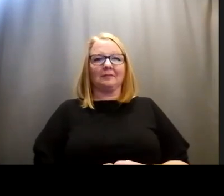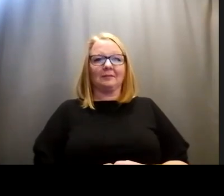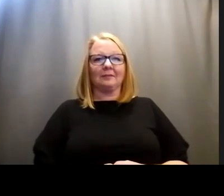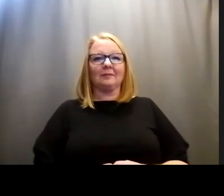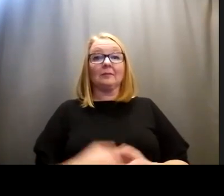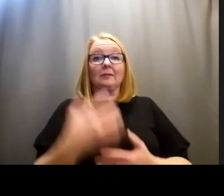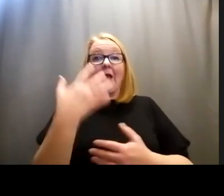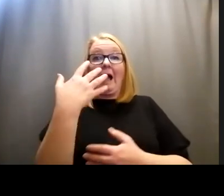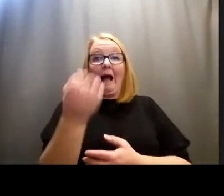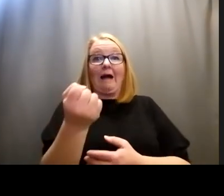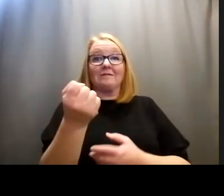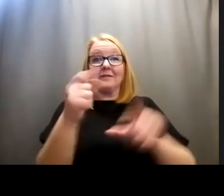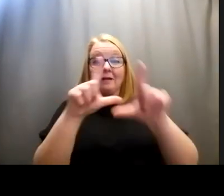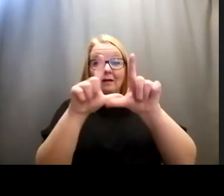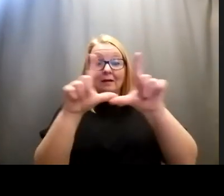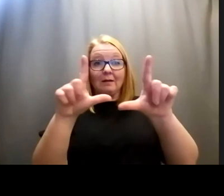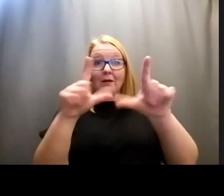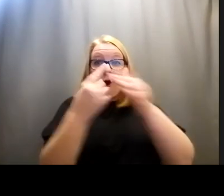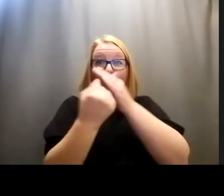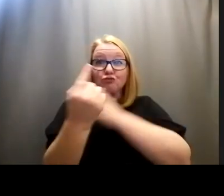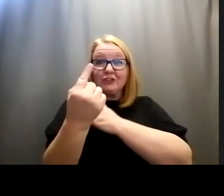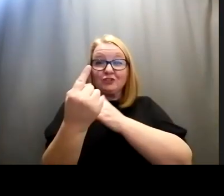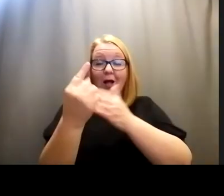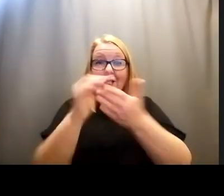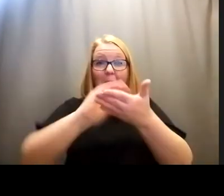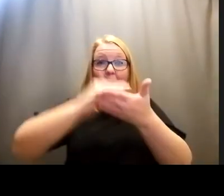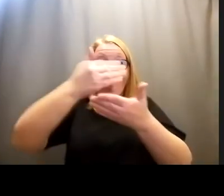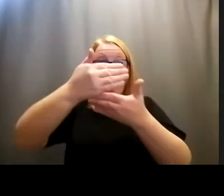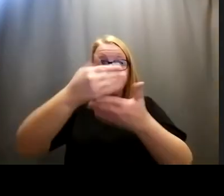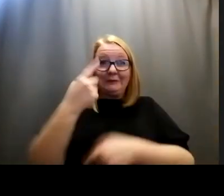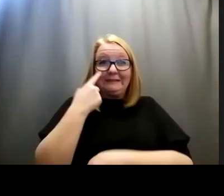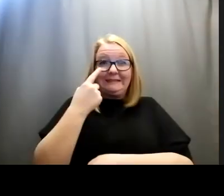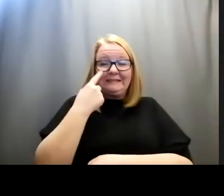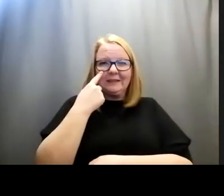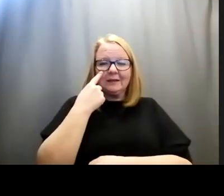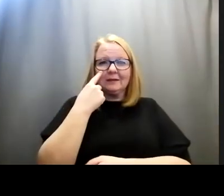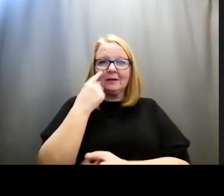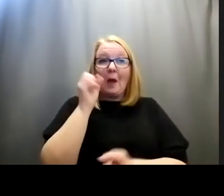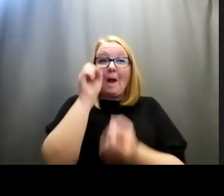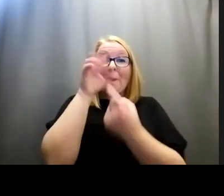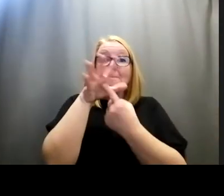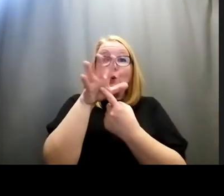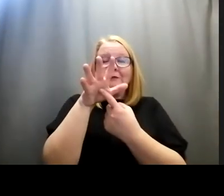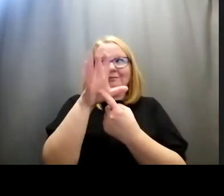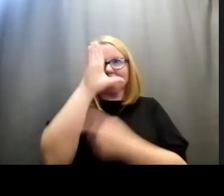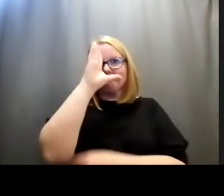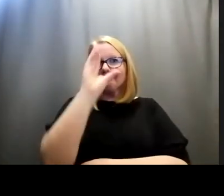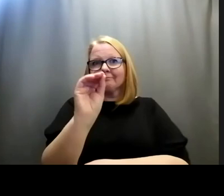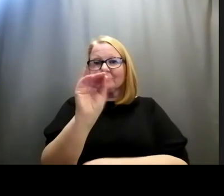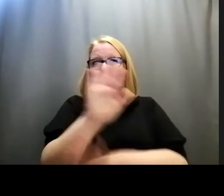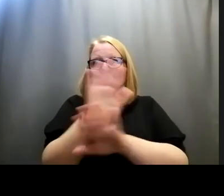I've got one of the original products here for you to see. Important to say that this is not an